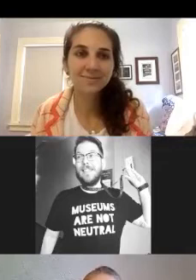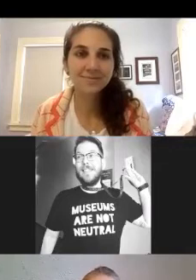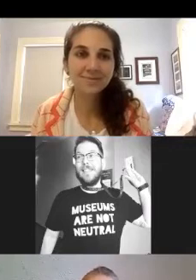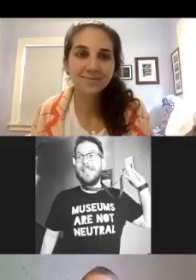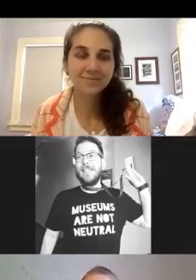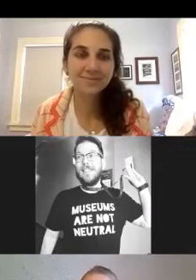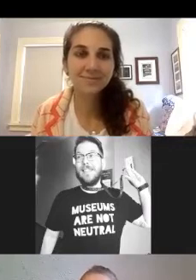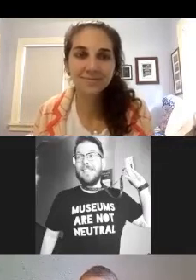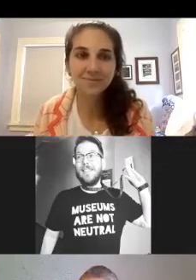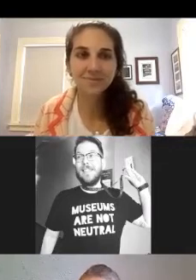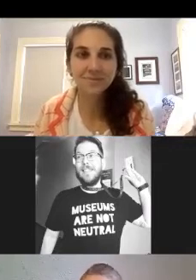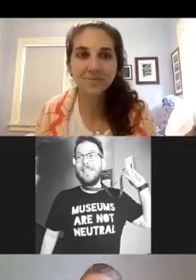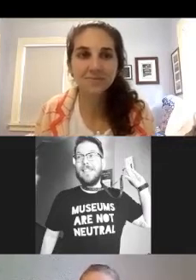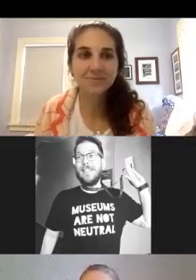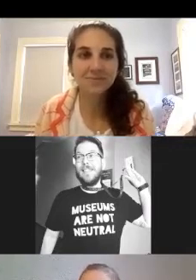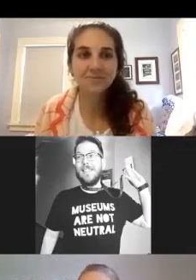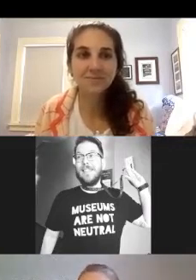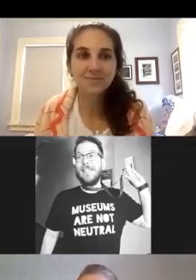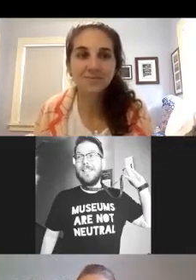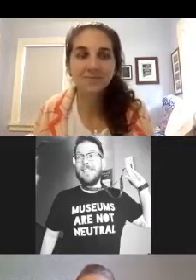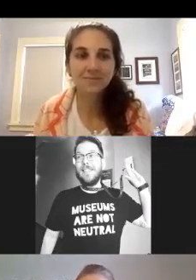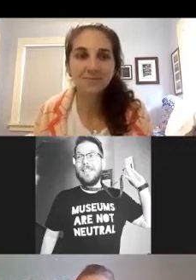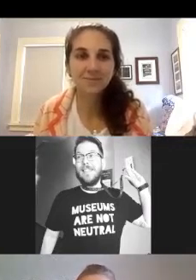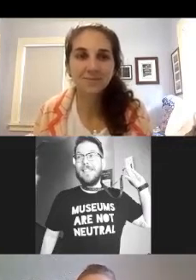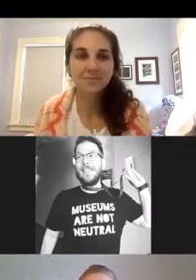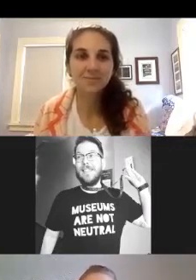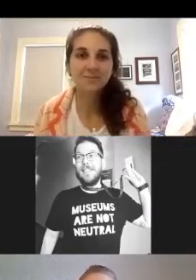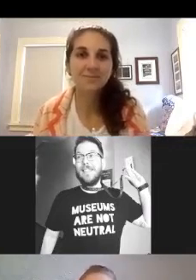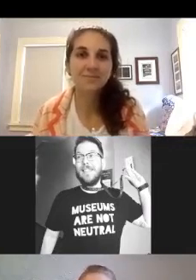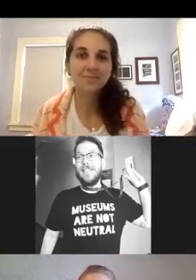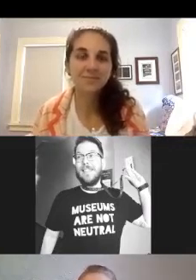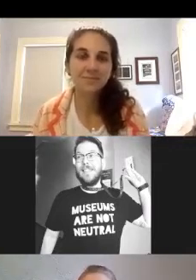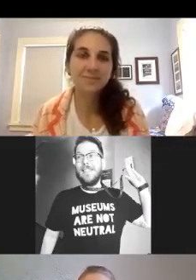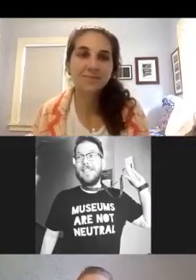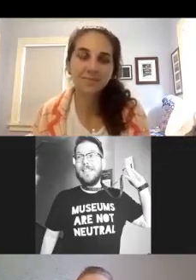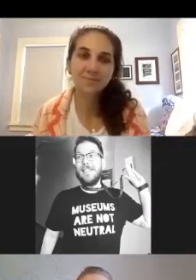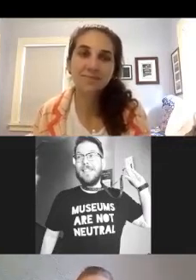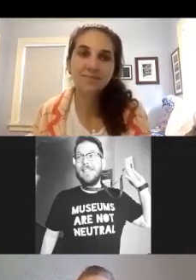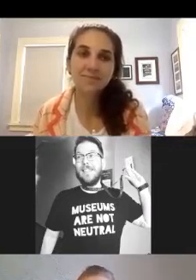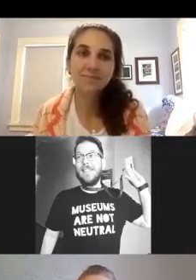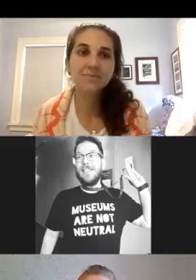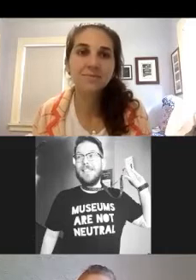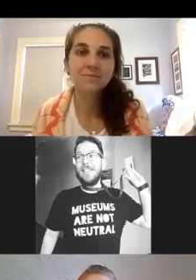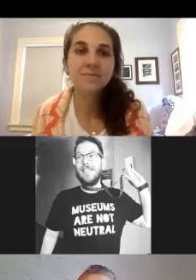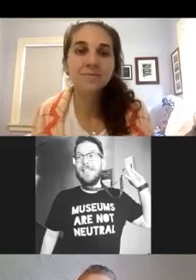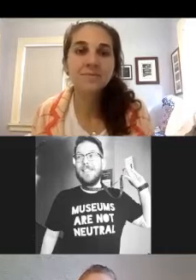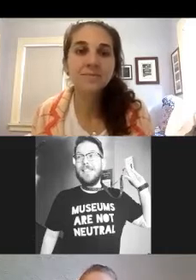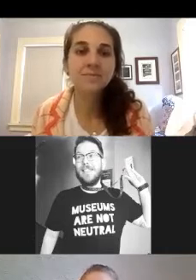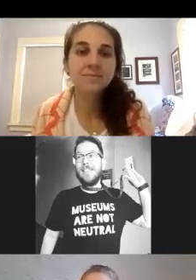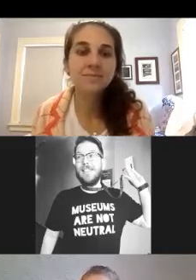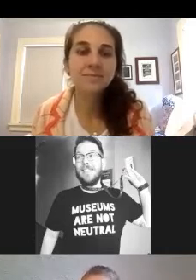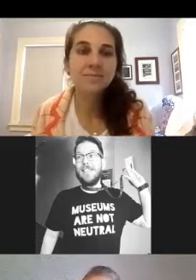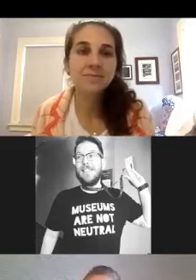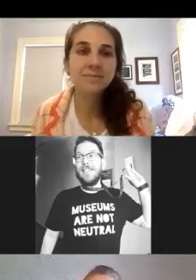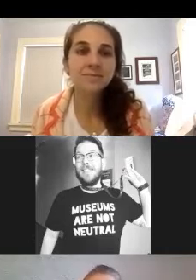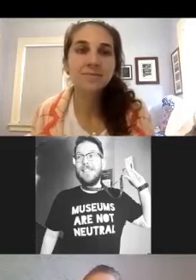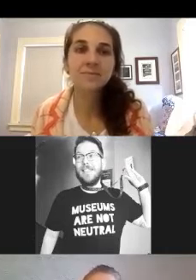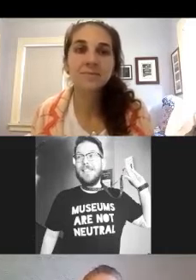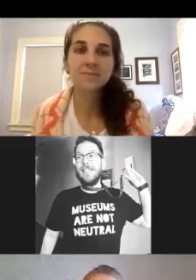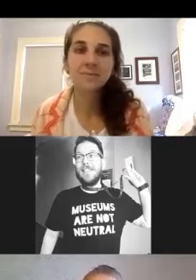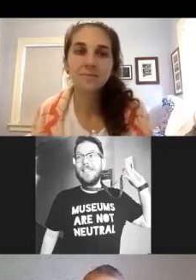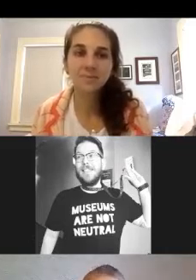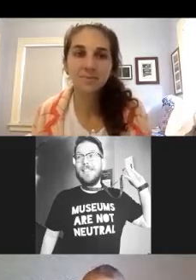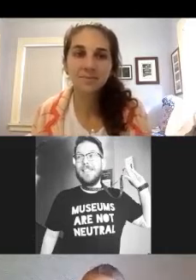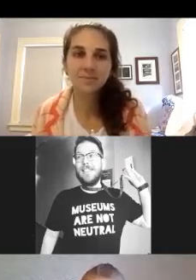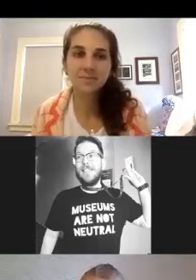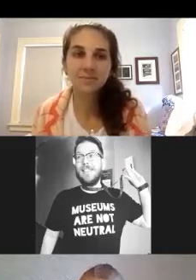evidence as the many changes and the significant team effort that's happened over the last several years to make the museum more welcoming and